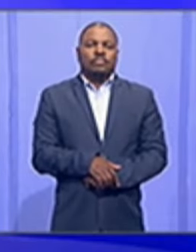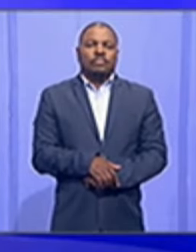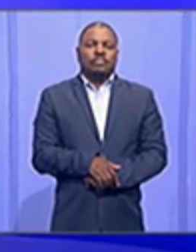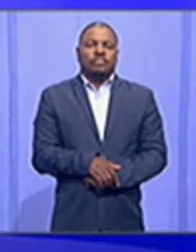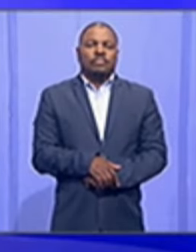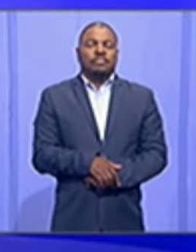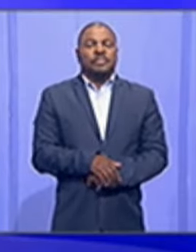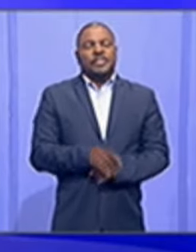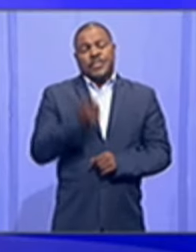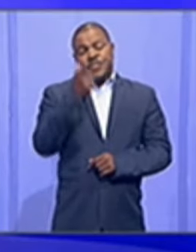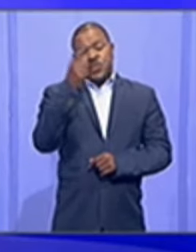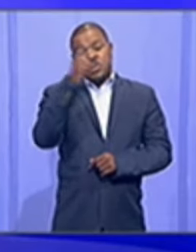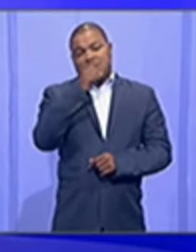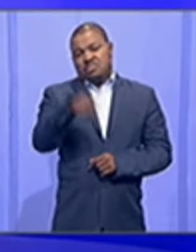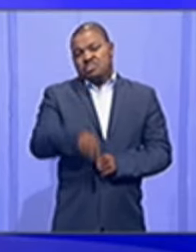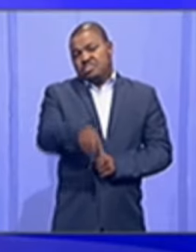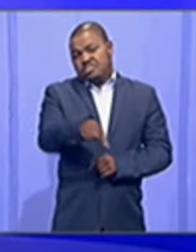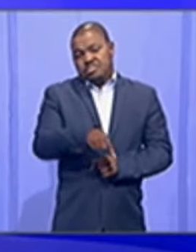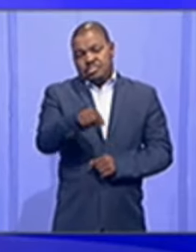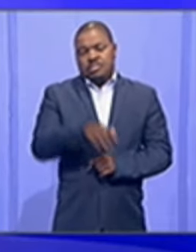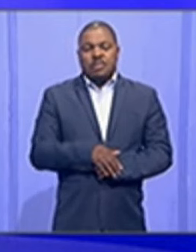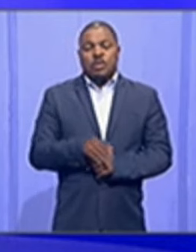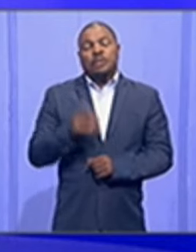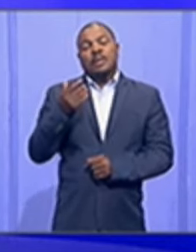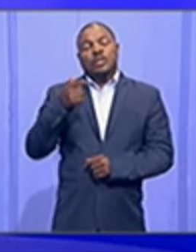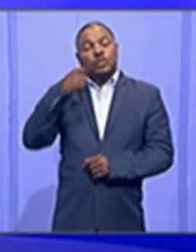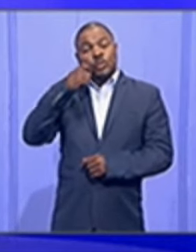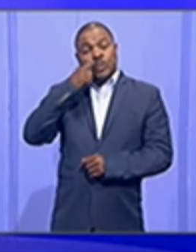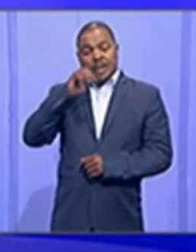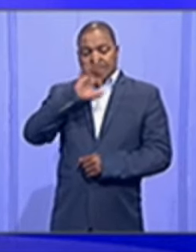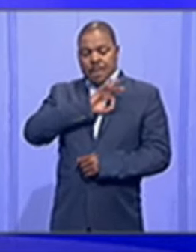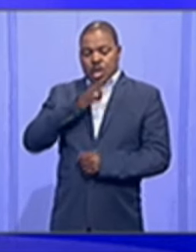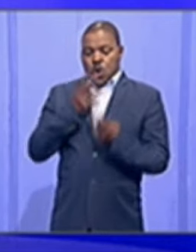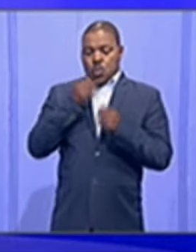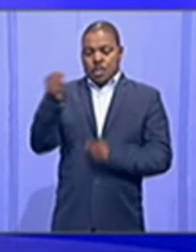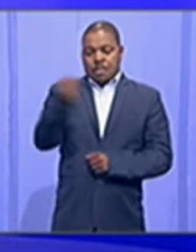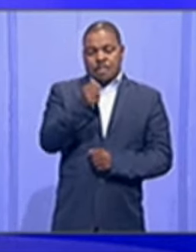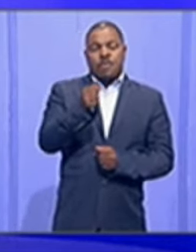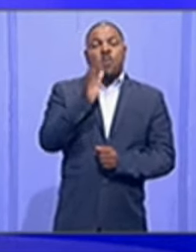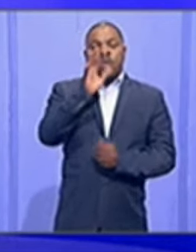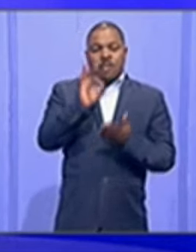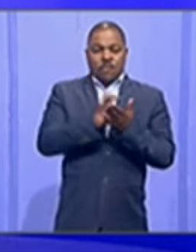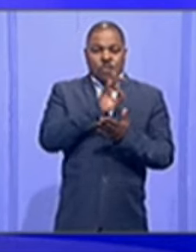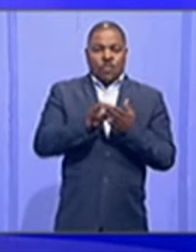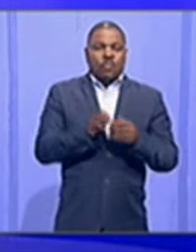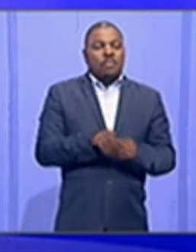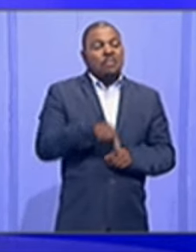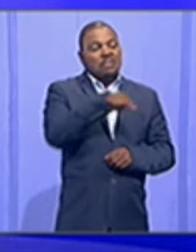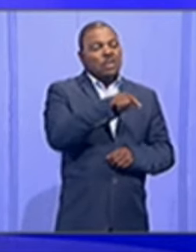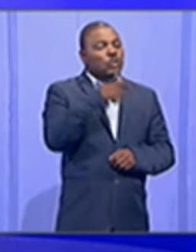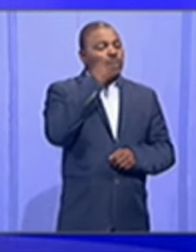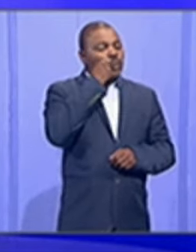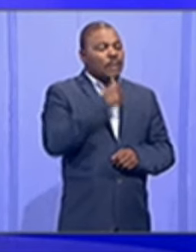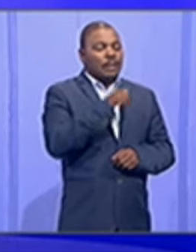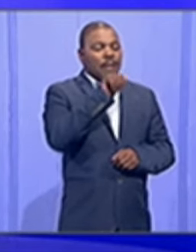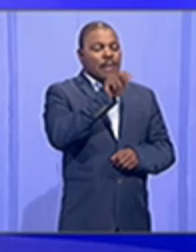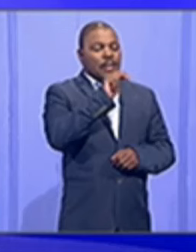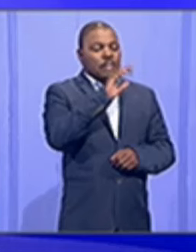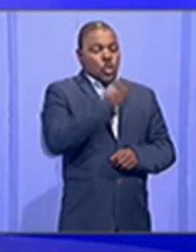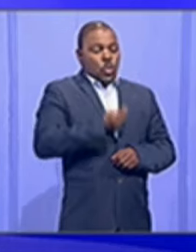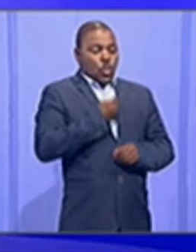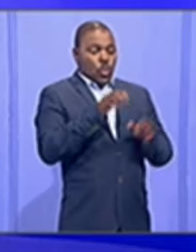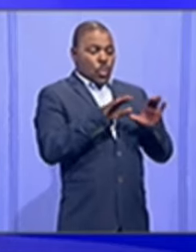Ge go setse matšatši a sekae gore go kgethwe mmeara wa Tshwane le ke ya basa ba ANC ka seleteng sa Greater Tshwane e ipileditše go